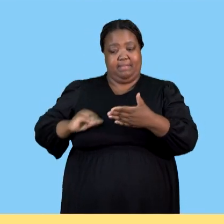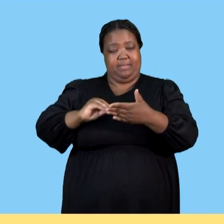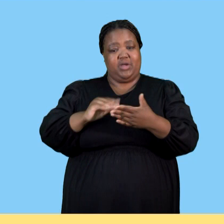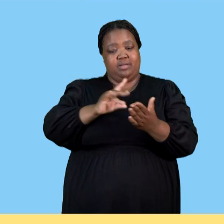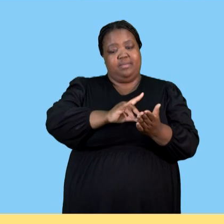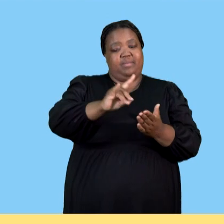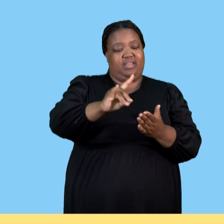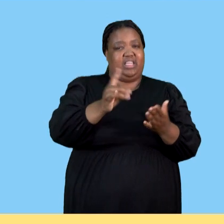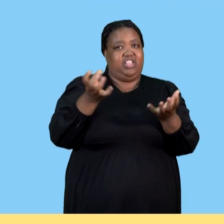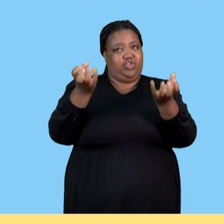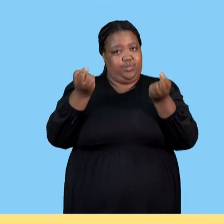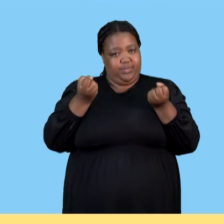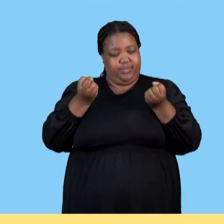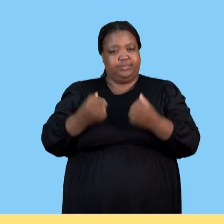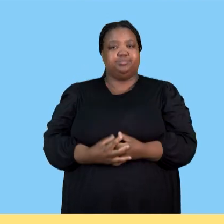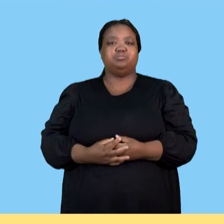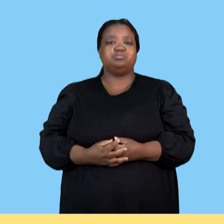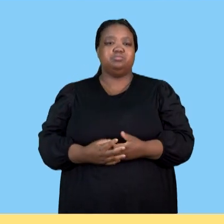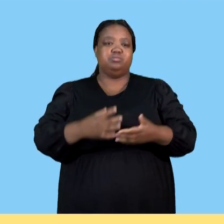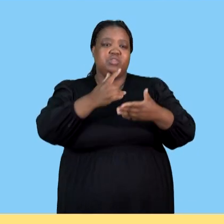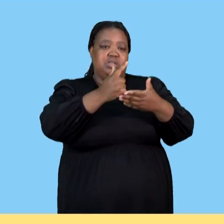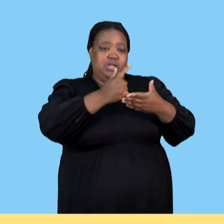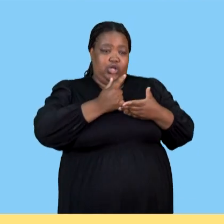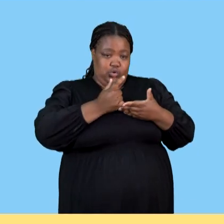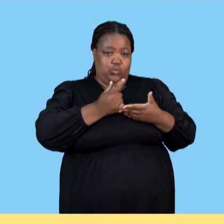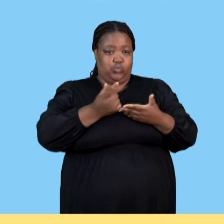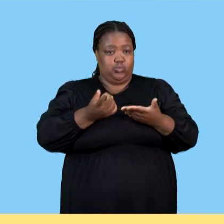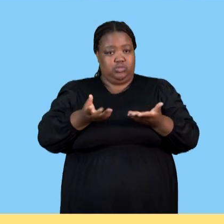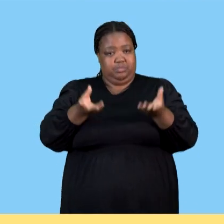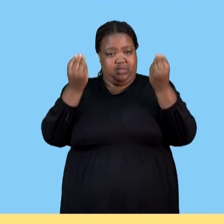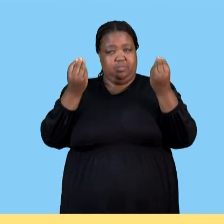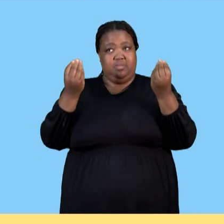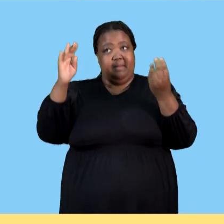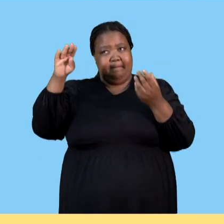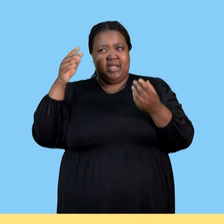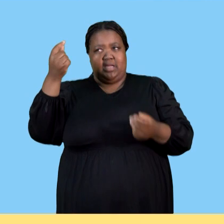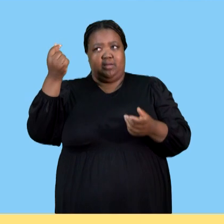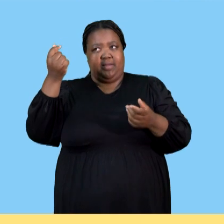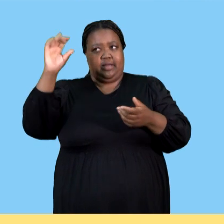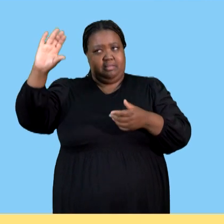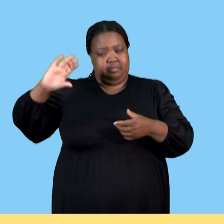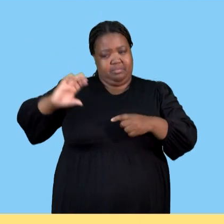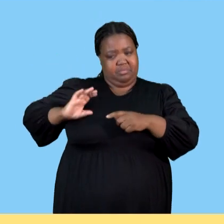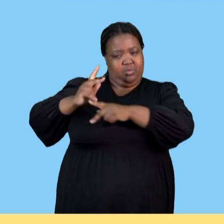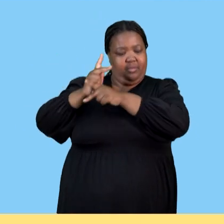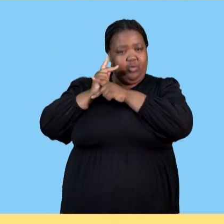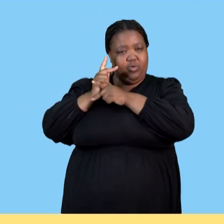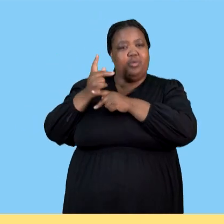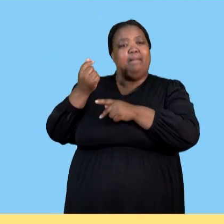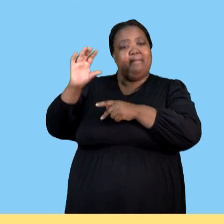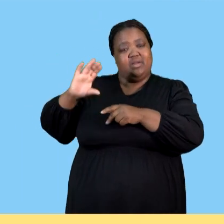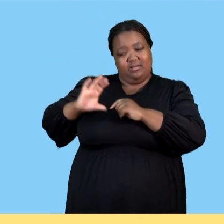under our cash received. Loans taken out, when we receive a loan from the bank, the amount of money